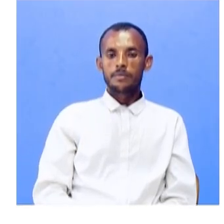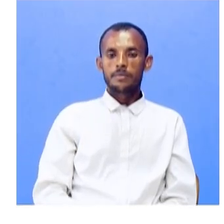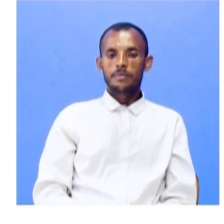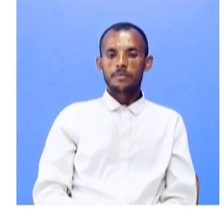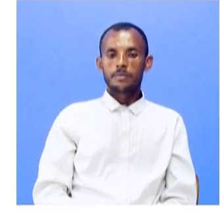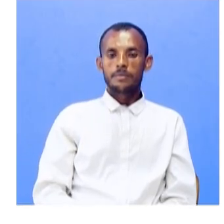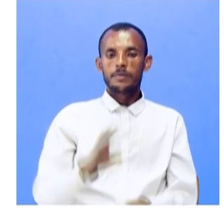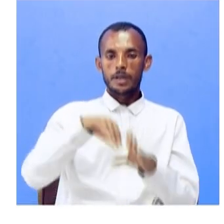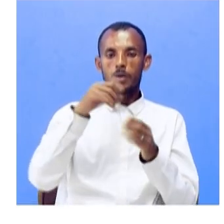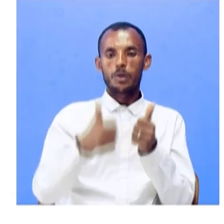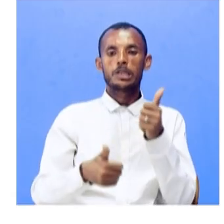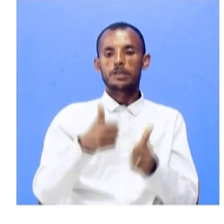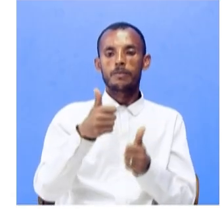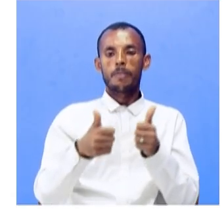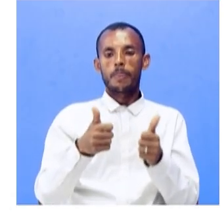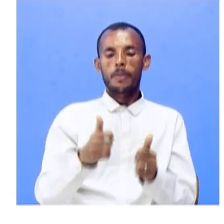in which